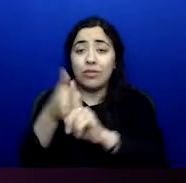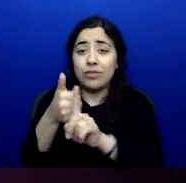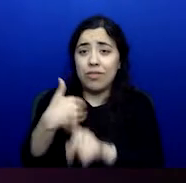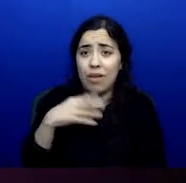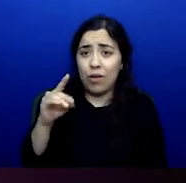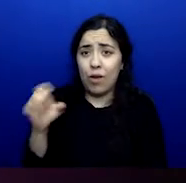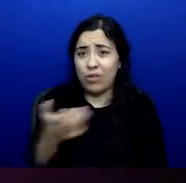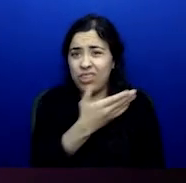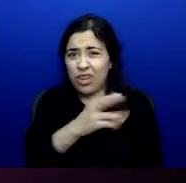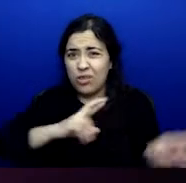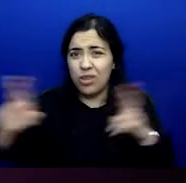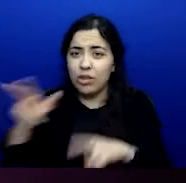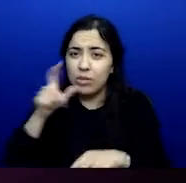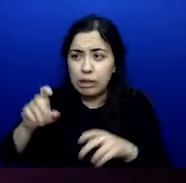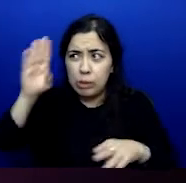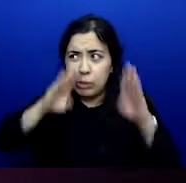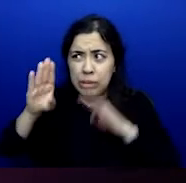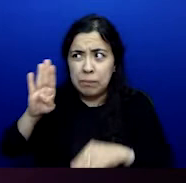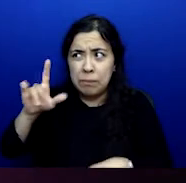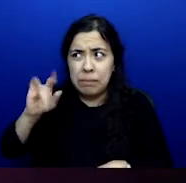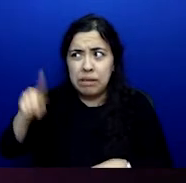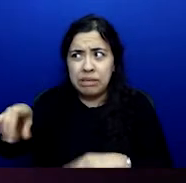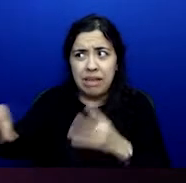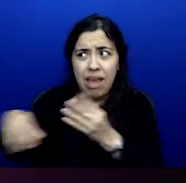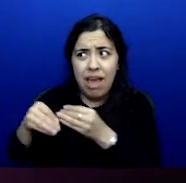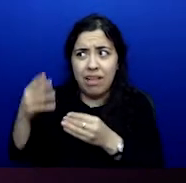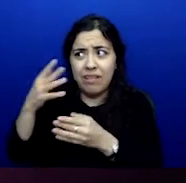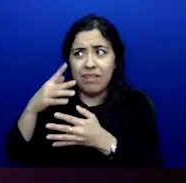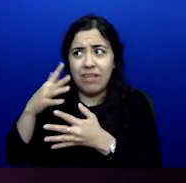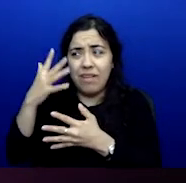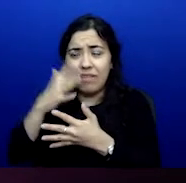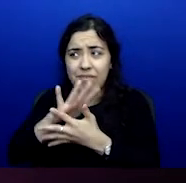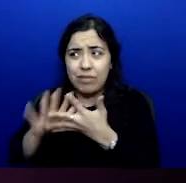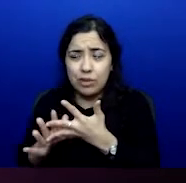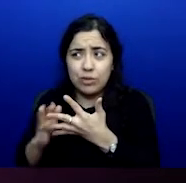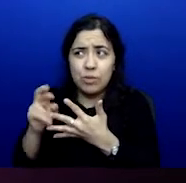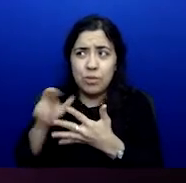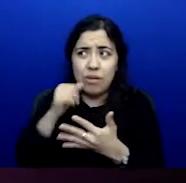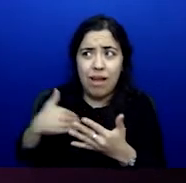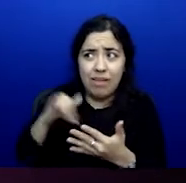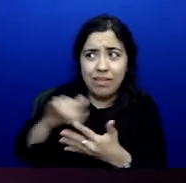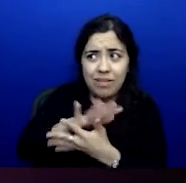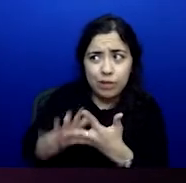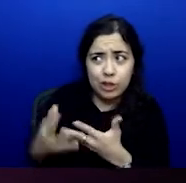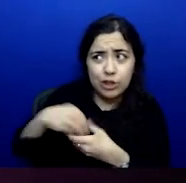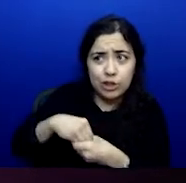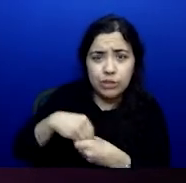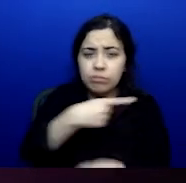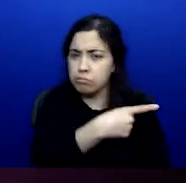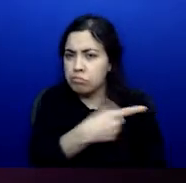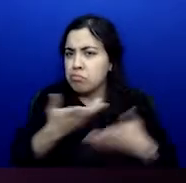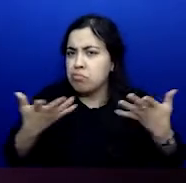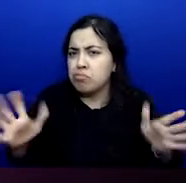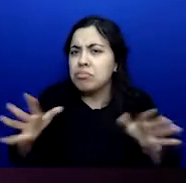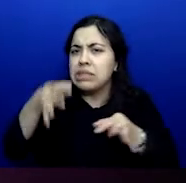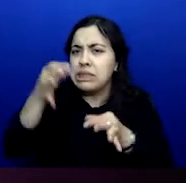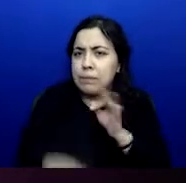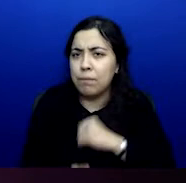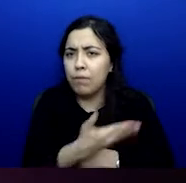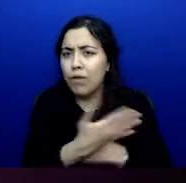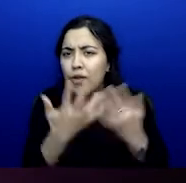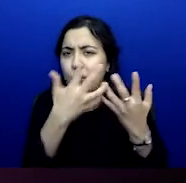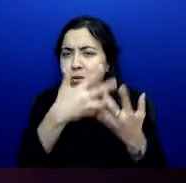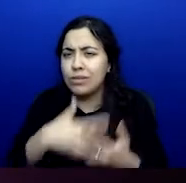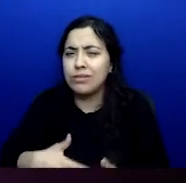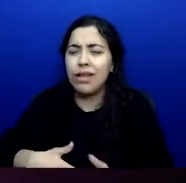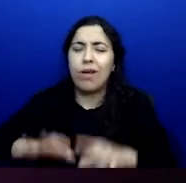right there. You don't have to worry about Blitz like adding a feature or not having the feature or whatever. So this has worked out so well. And